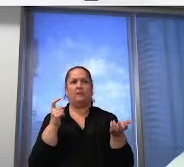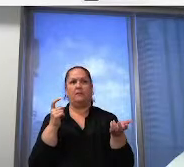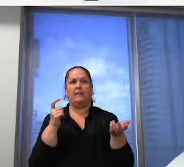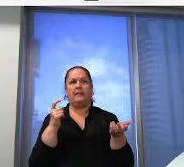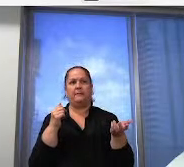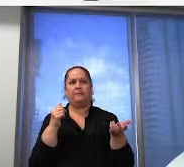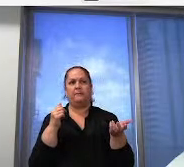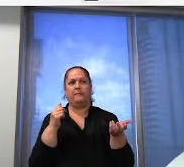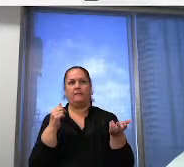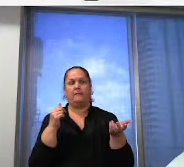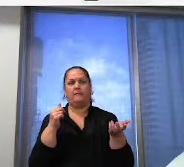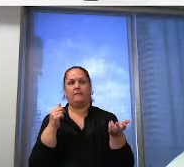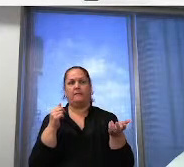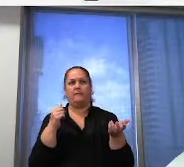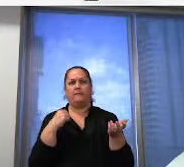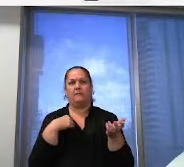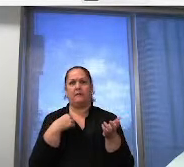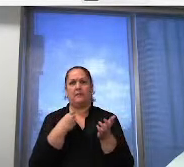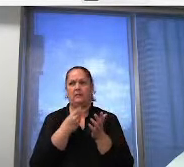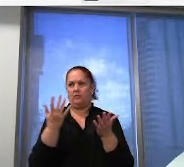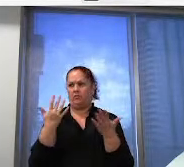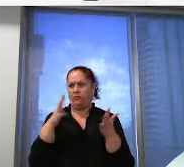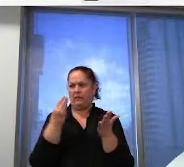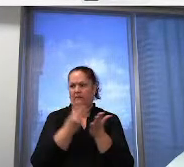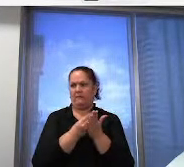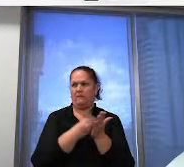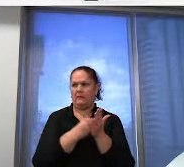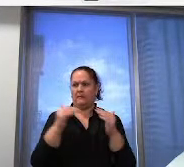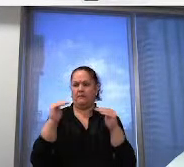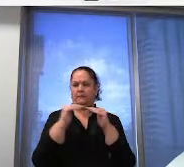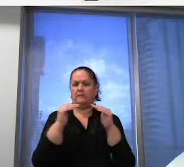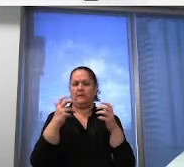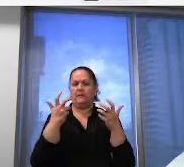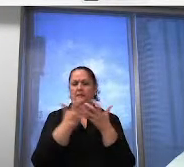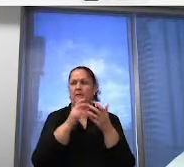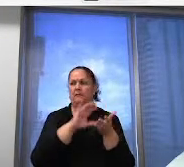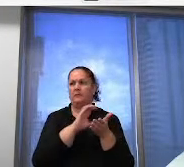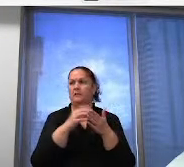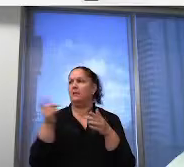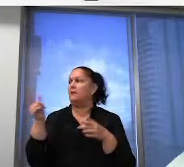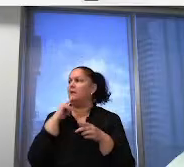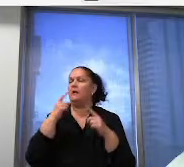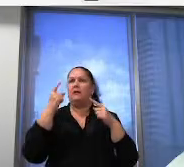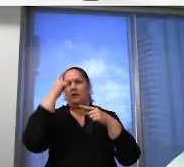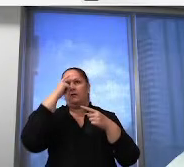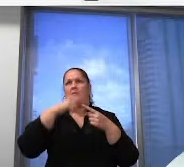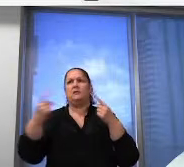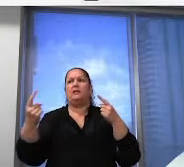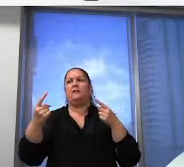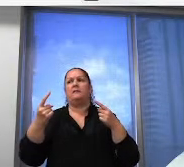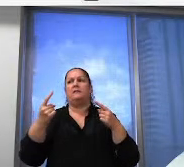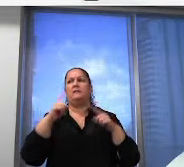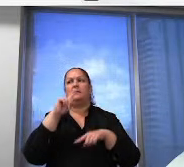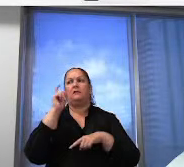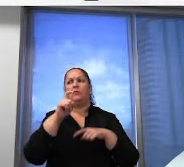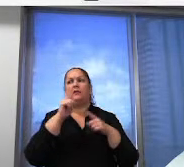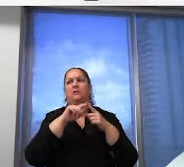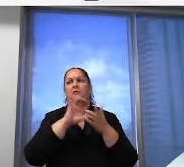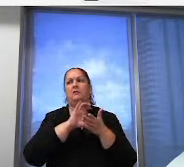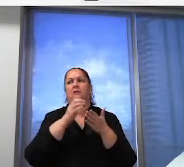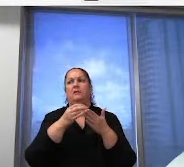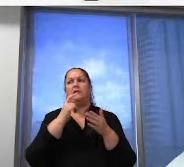having the funding up to the budgeted amount? I respectfully object to the portion on the amount